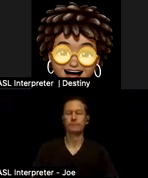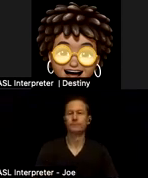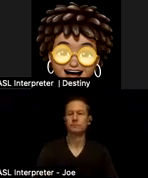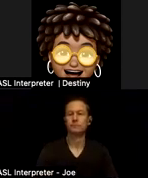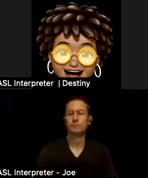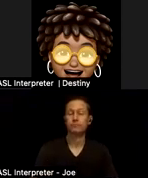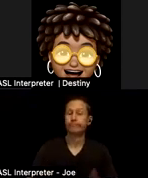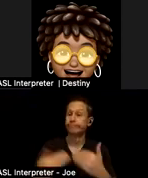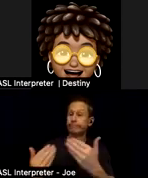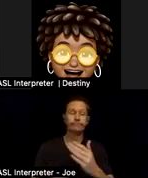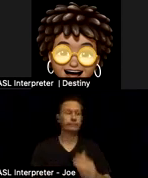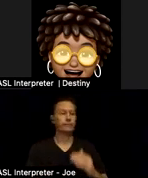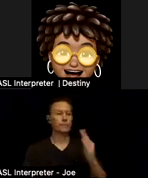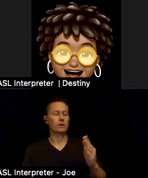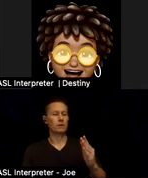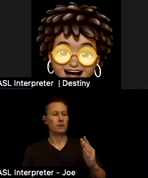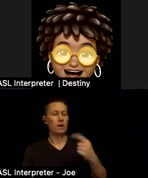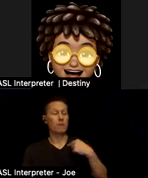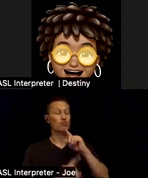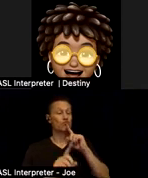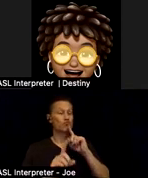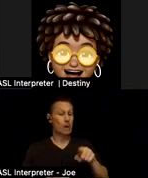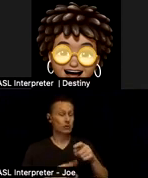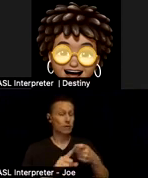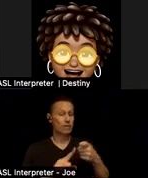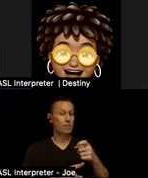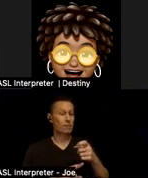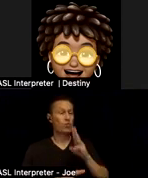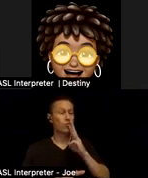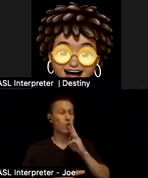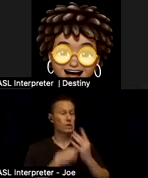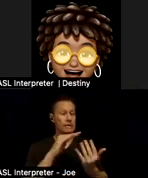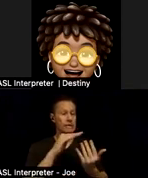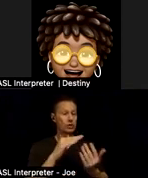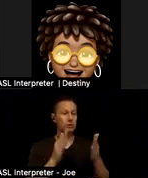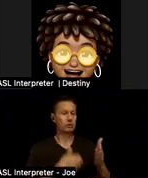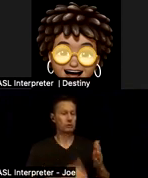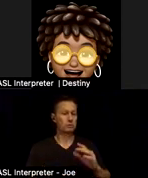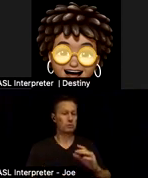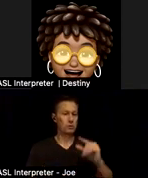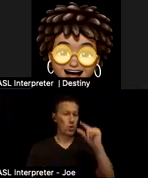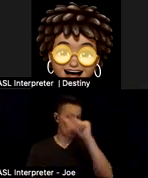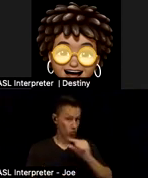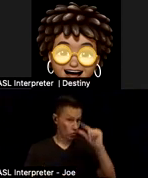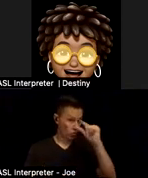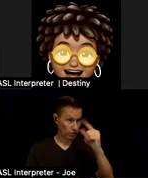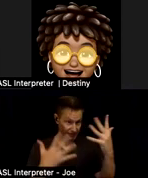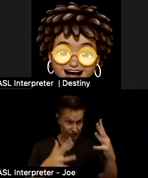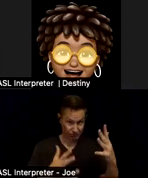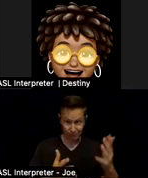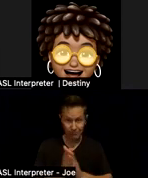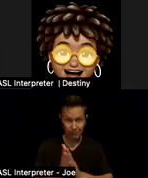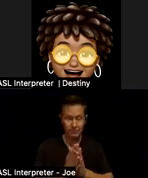go ahead. Answer about the water heater. Maybe others I did this Google search you encouraged us to do. Oh, go ahead. What